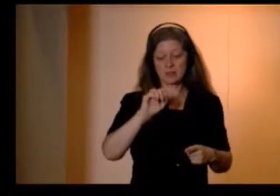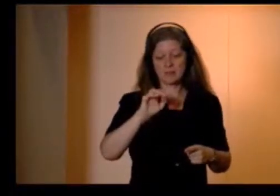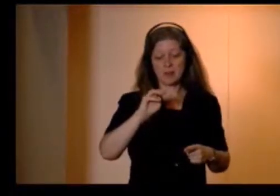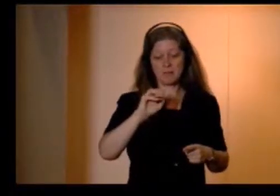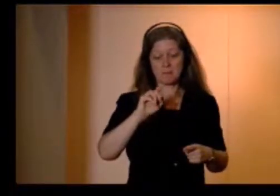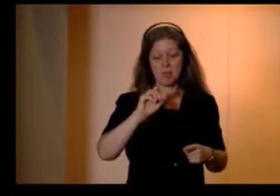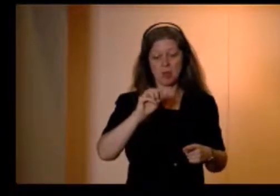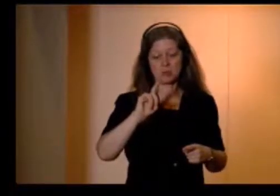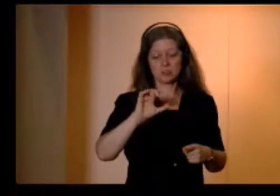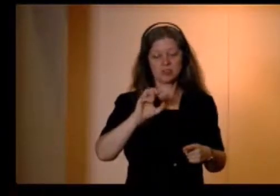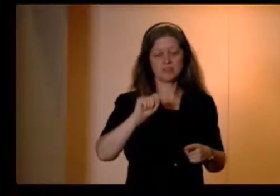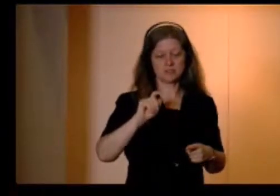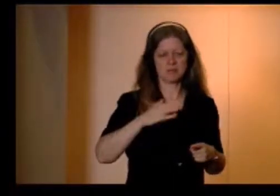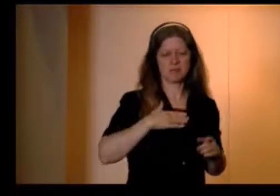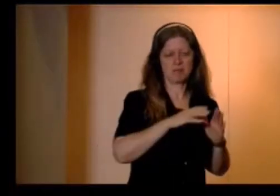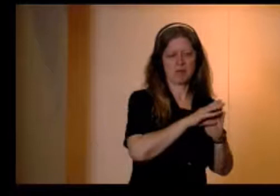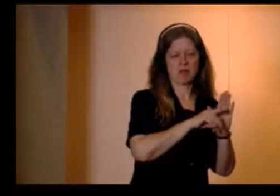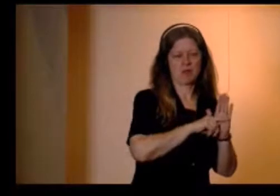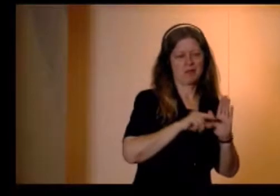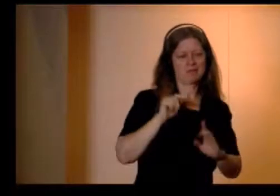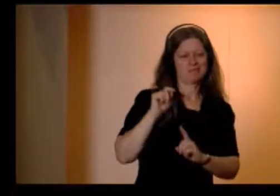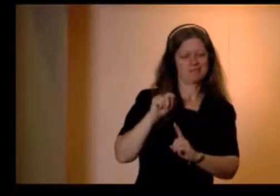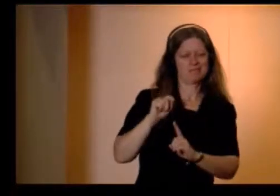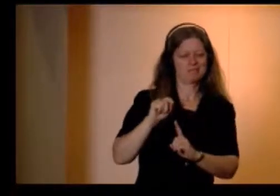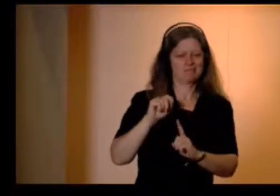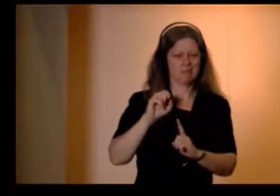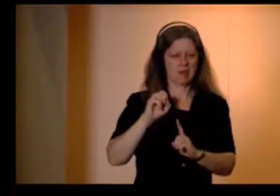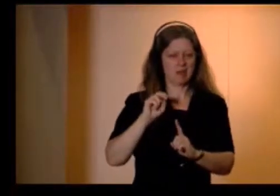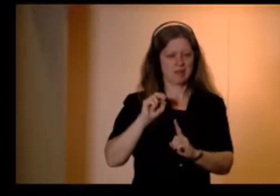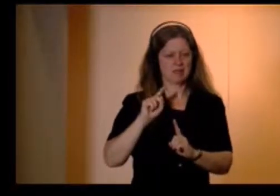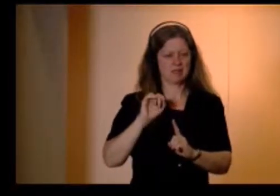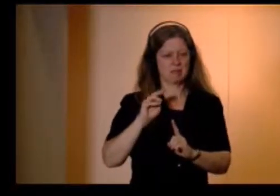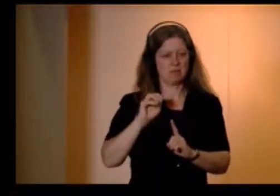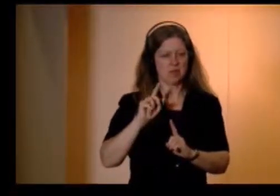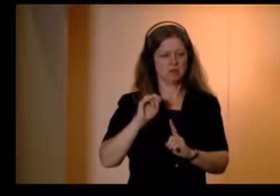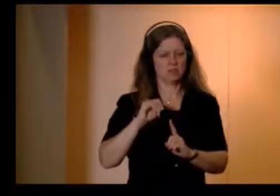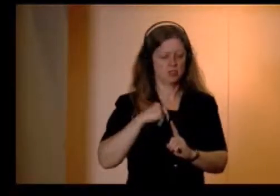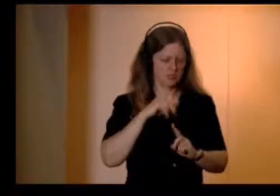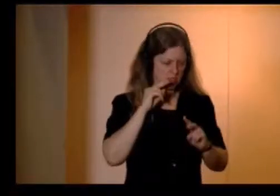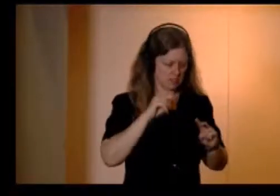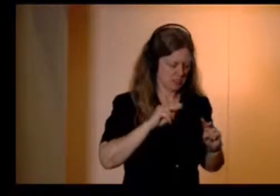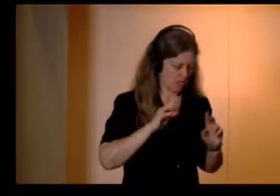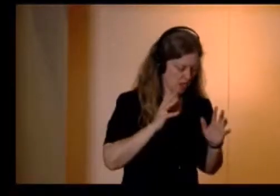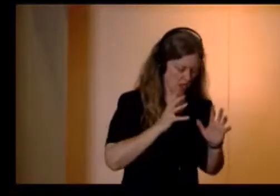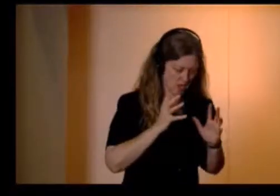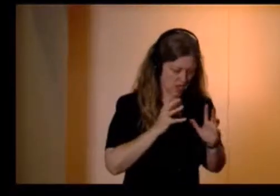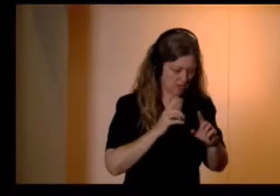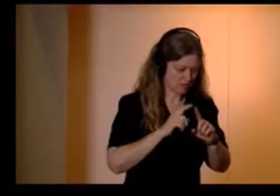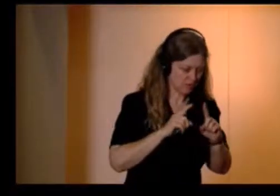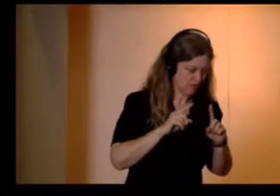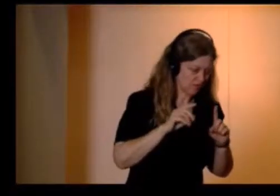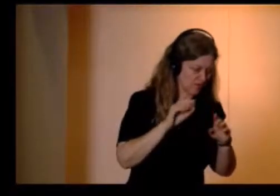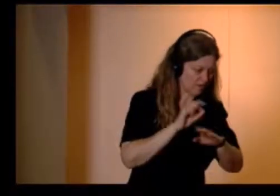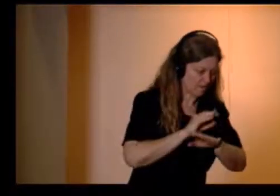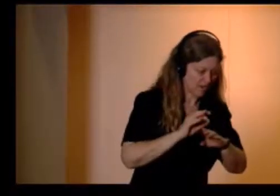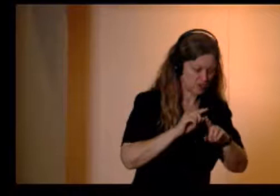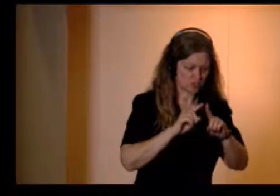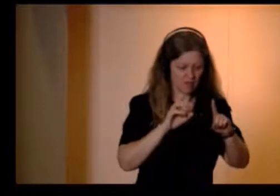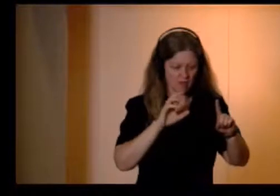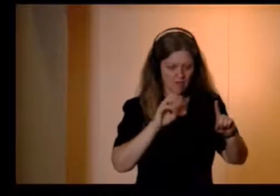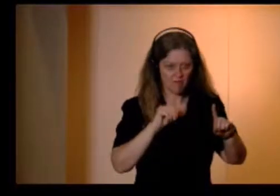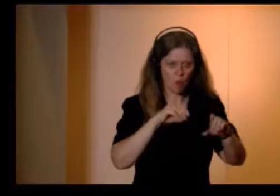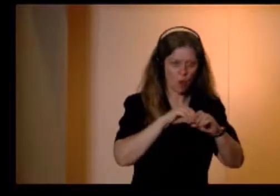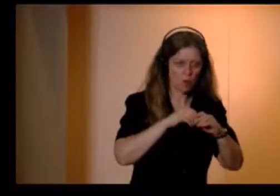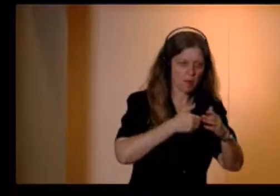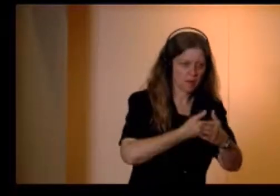as an entomologist, I see kind of like a dizzying array of different function and form among these